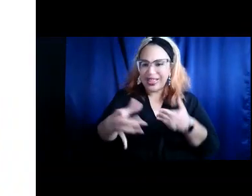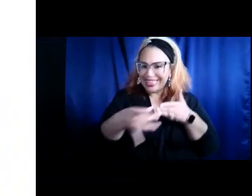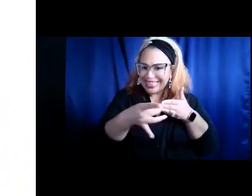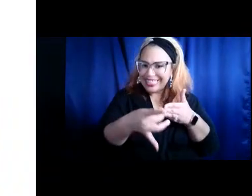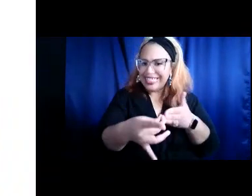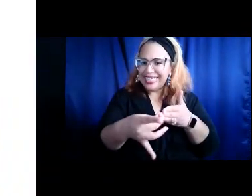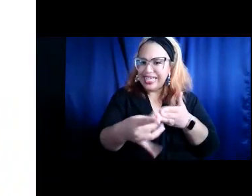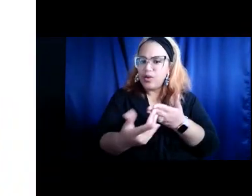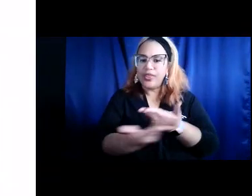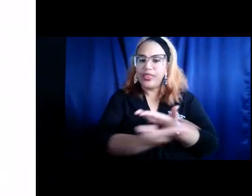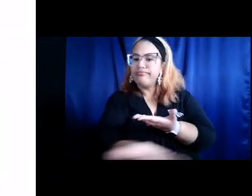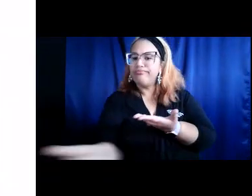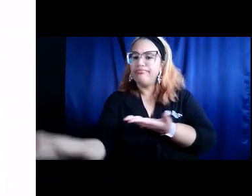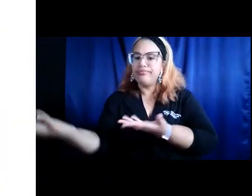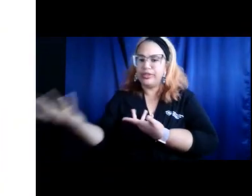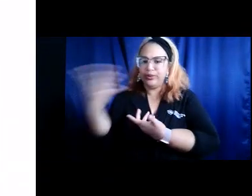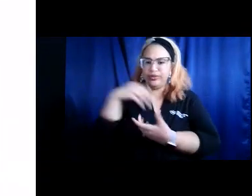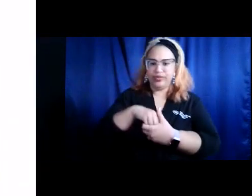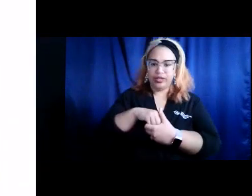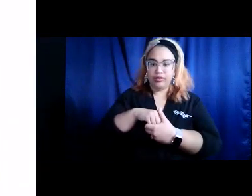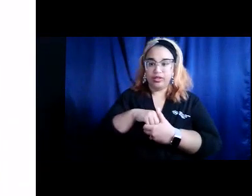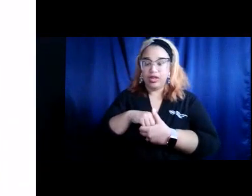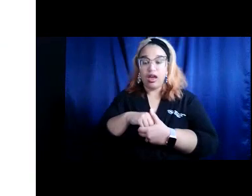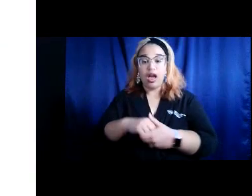confident, through 5, very confident.